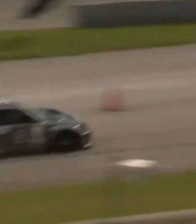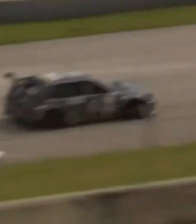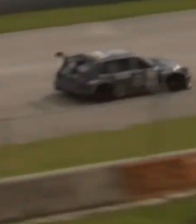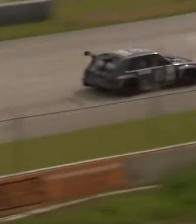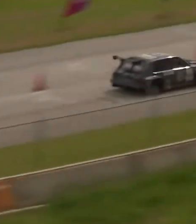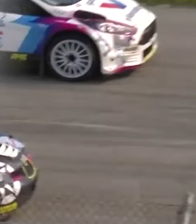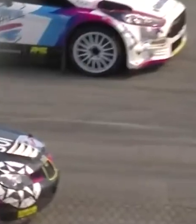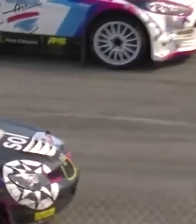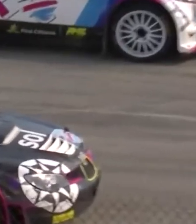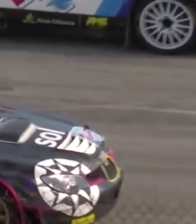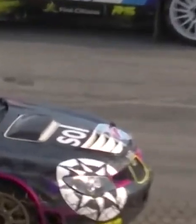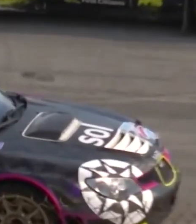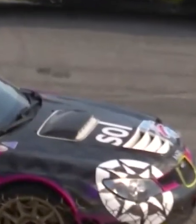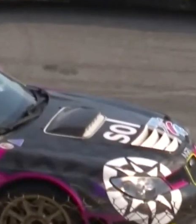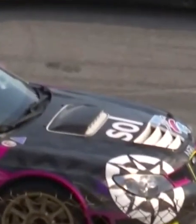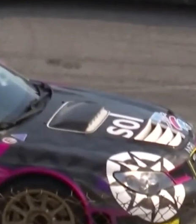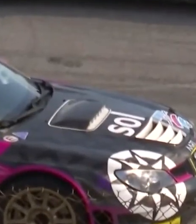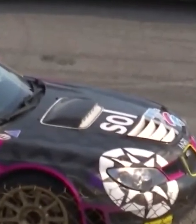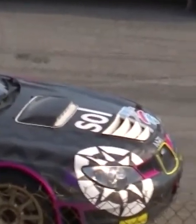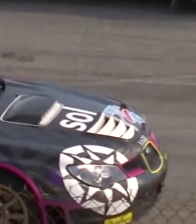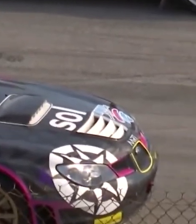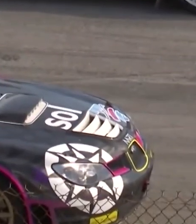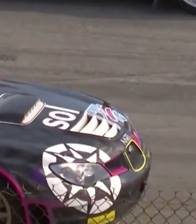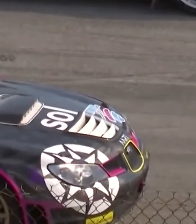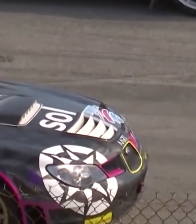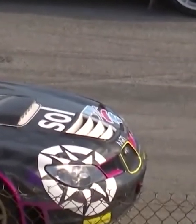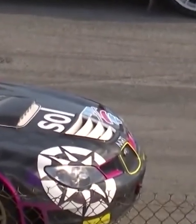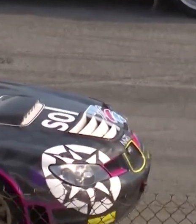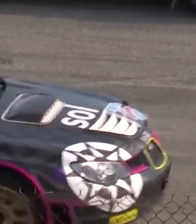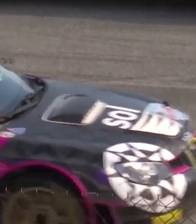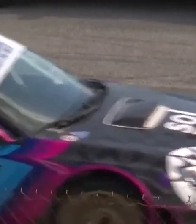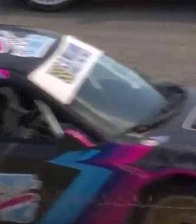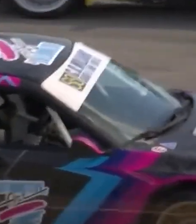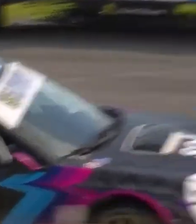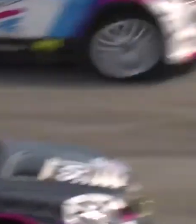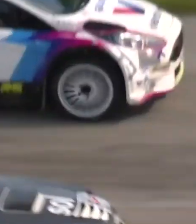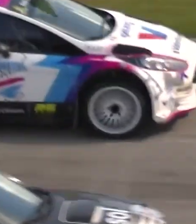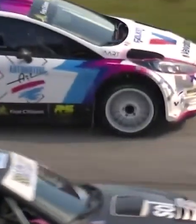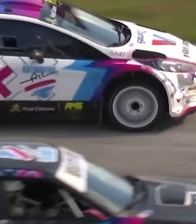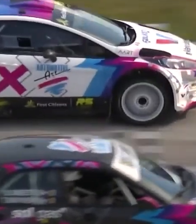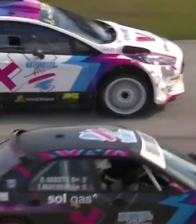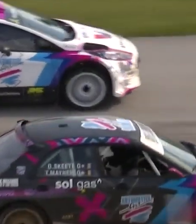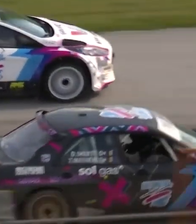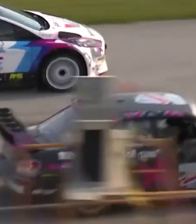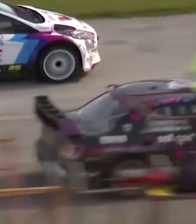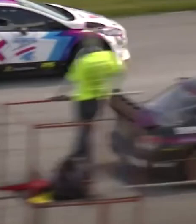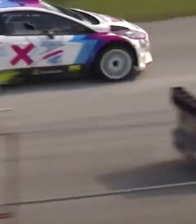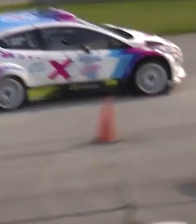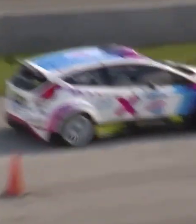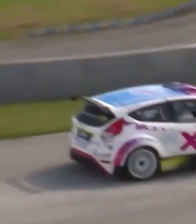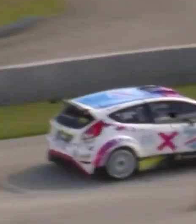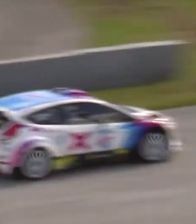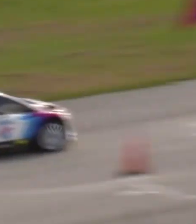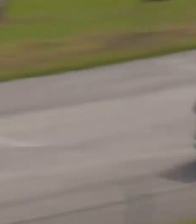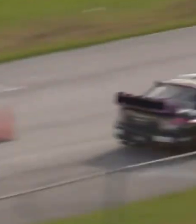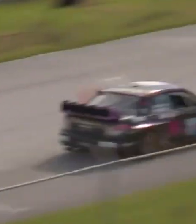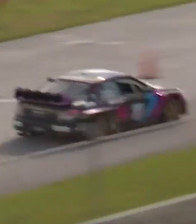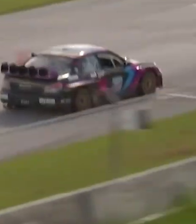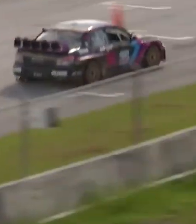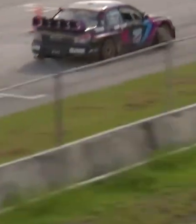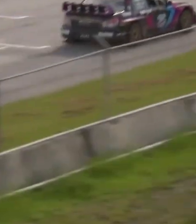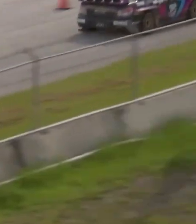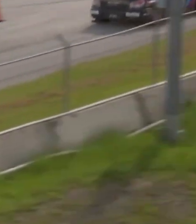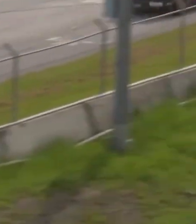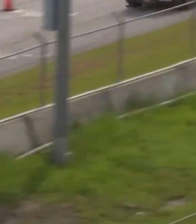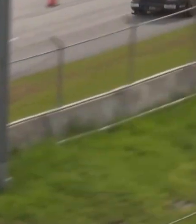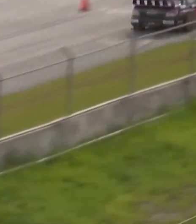On to the four-wheel drive machines. Dane Skeet in the Subaru WRC S12B paired with Josh